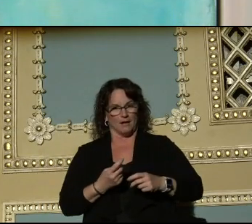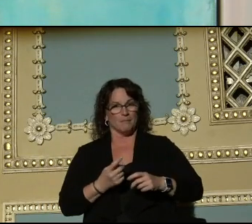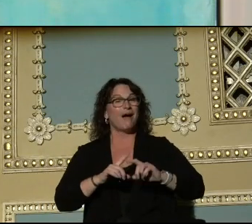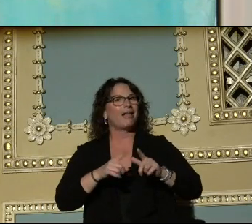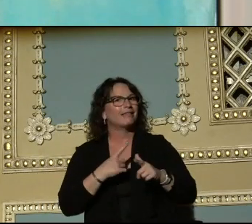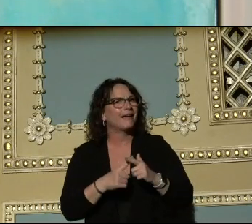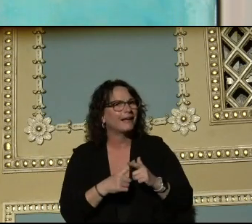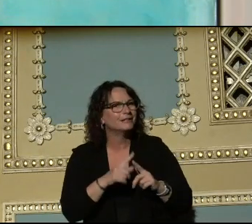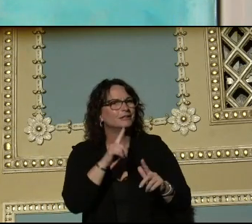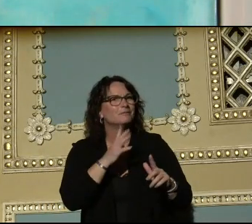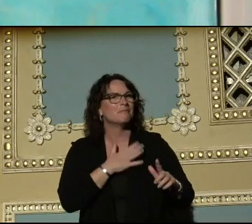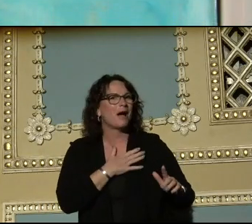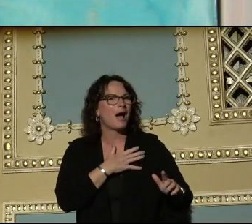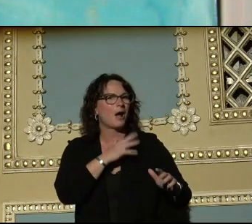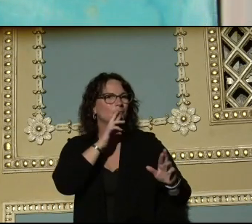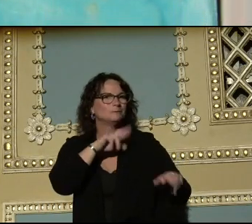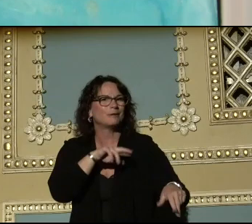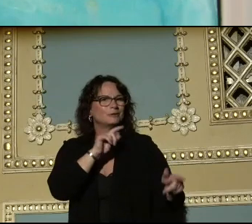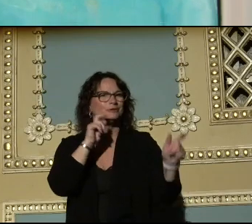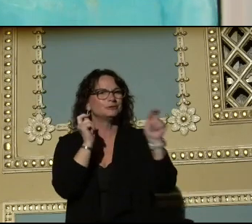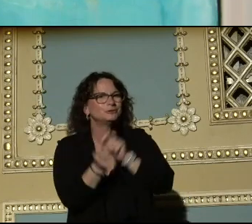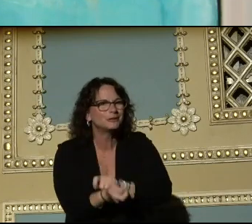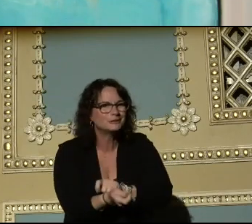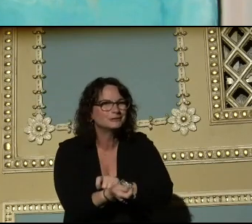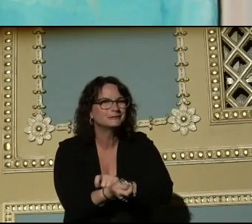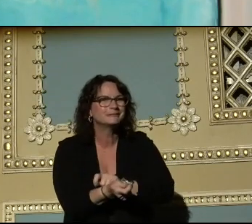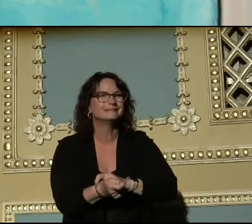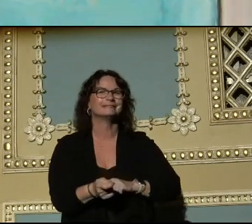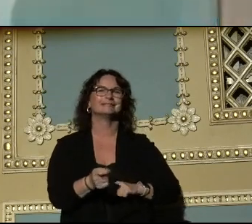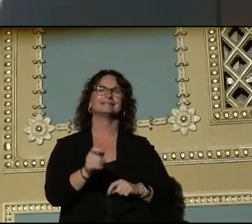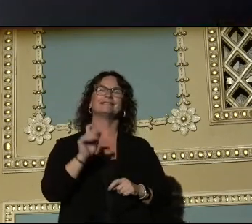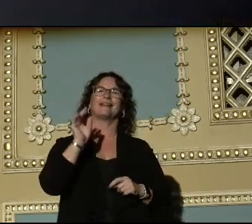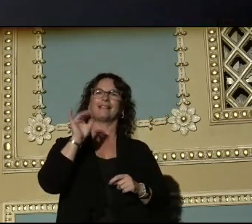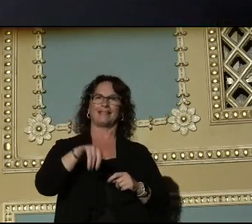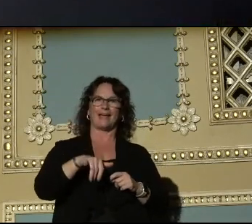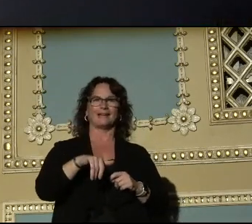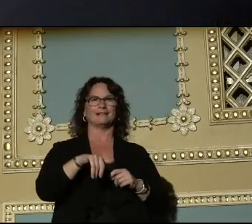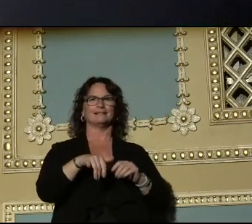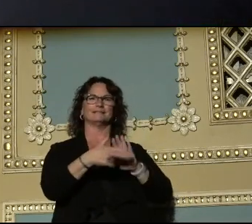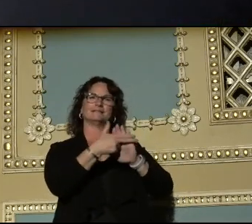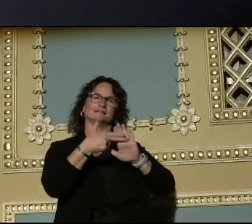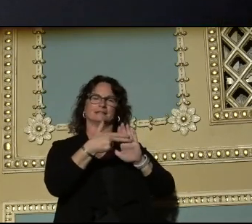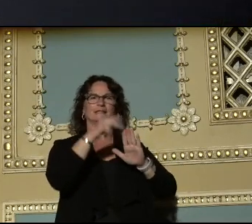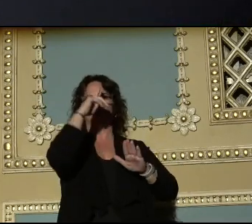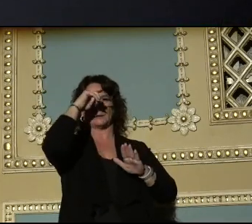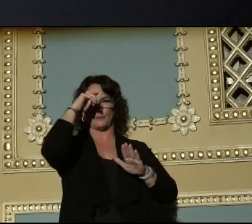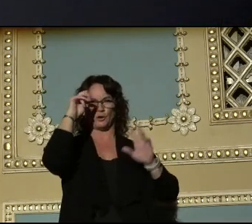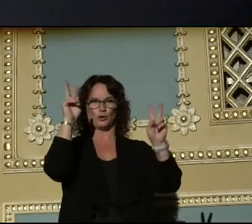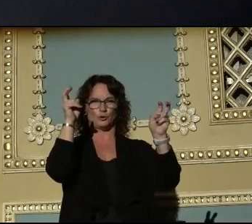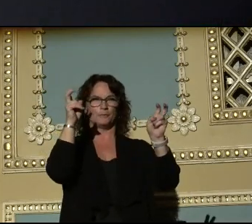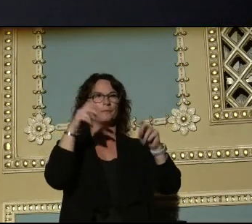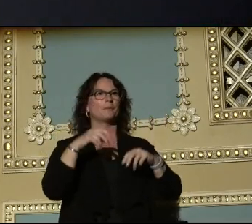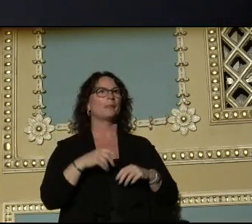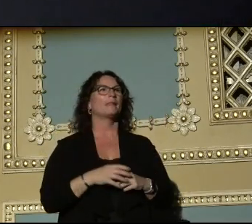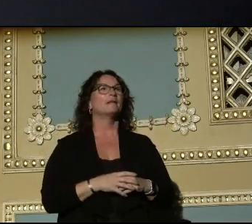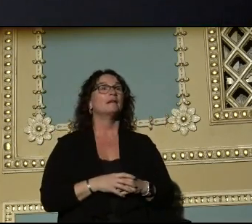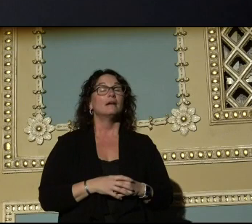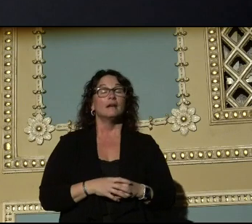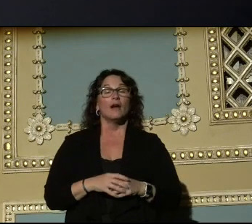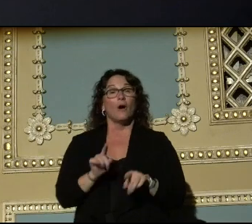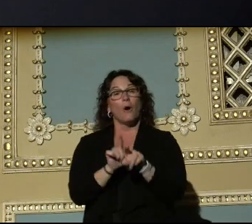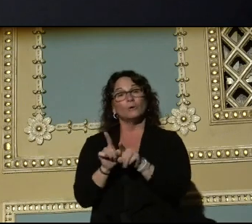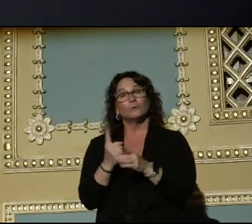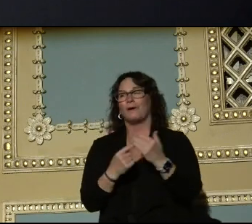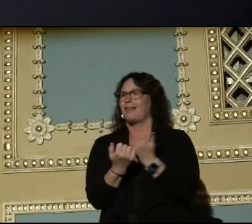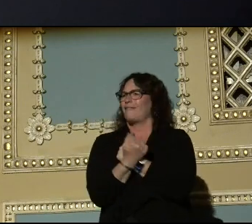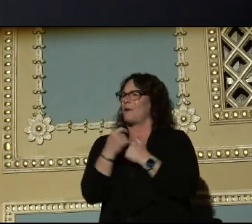me responding to the day's events. So that is Summer. One of the things I love most about the Paramount Center for the Arts is